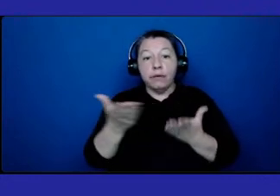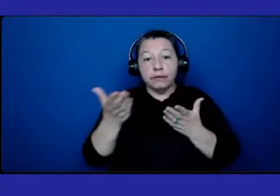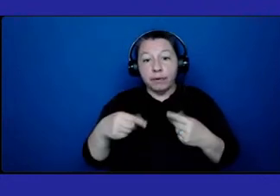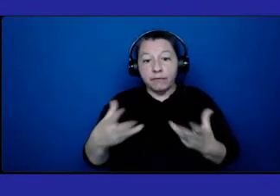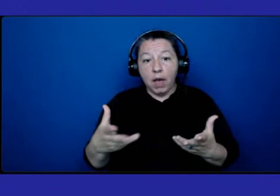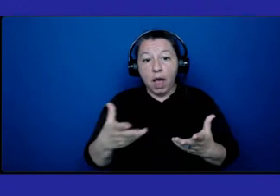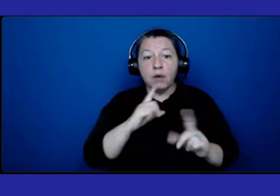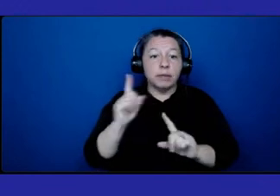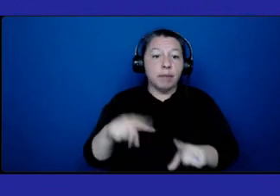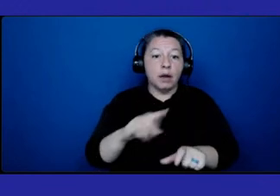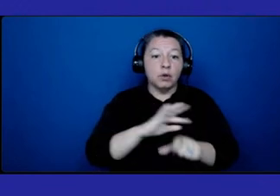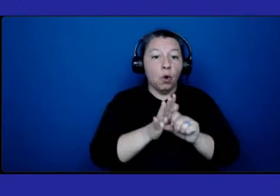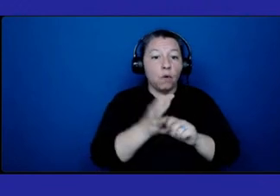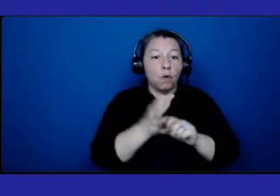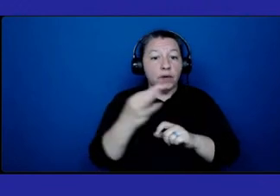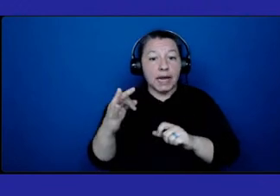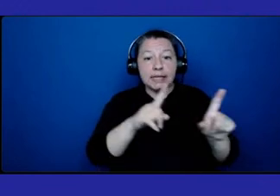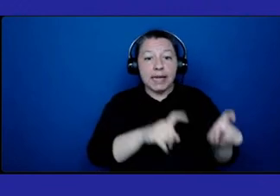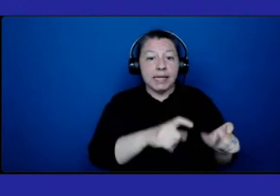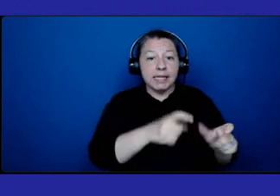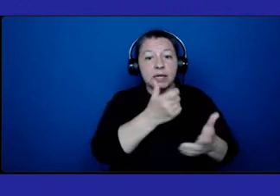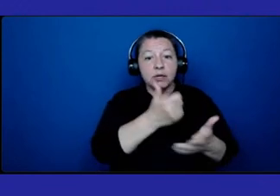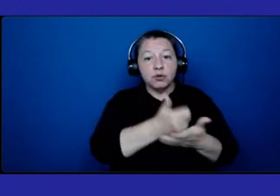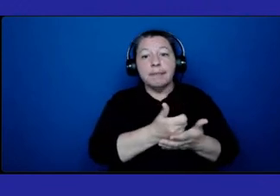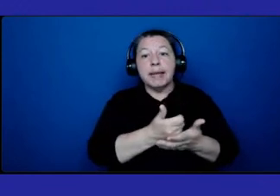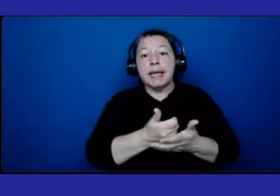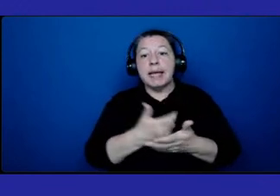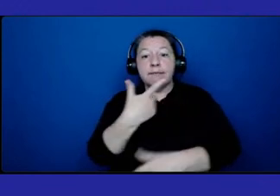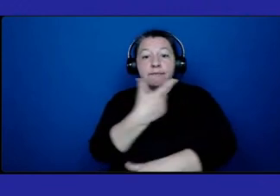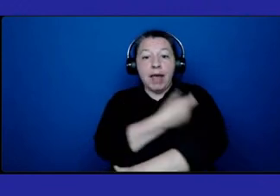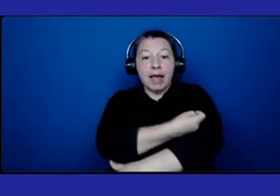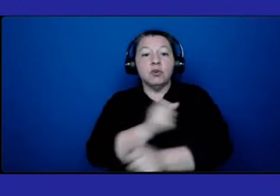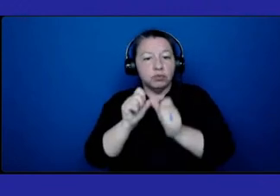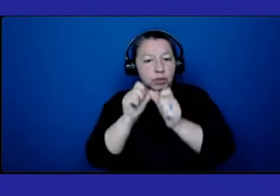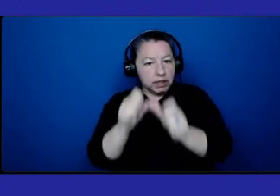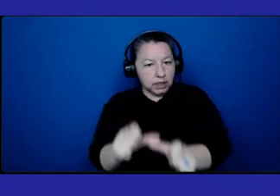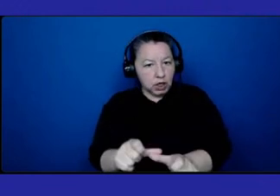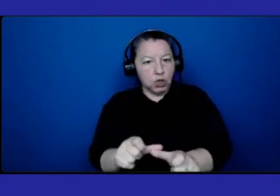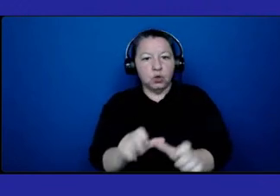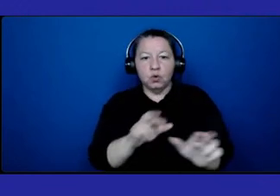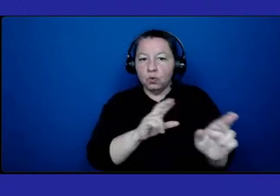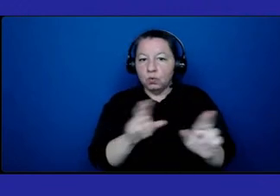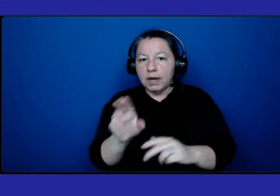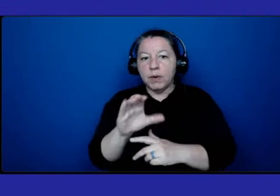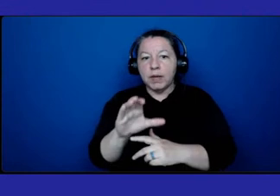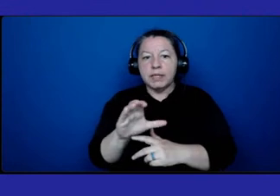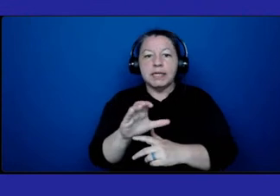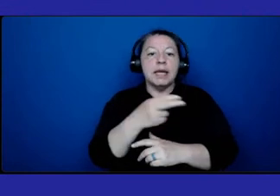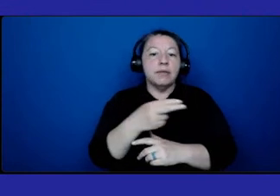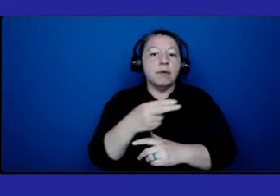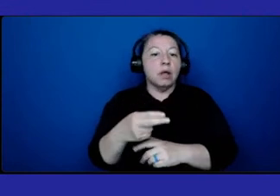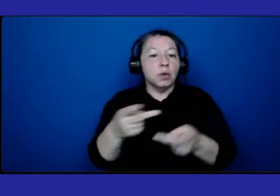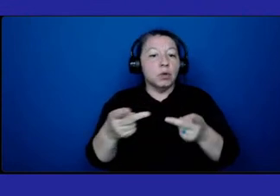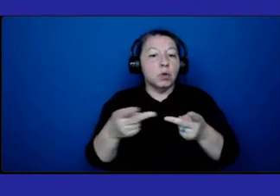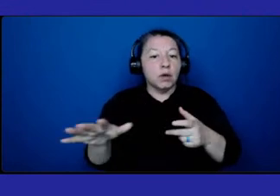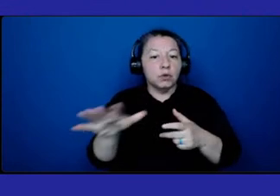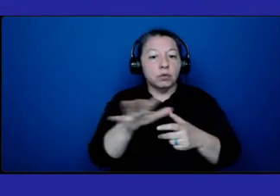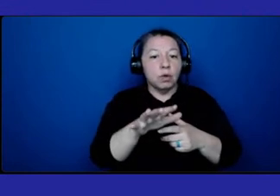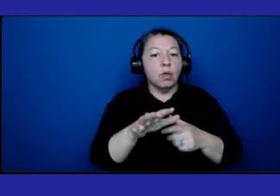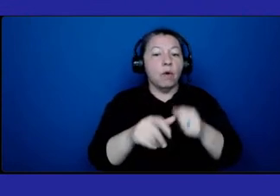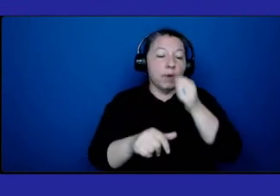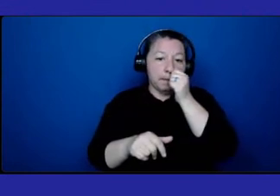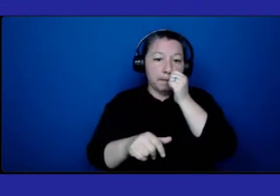to COVID-19, testing, treatment, and vaccination will continue to be available at NYC health and hospital locations. We'll roll that into